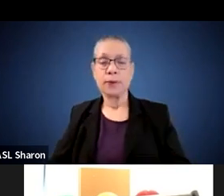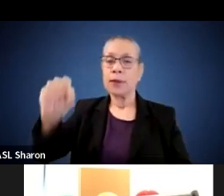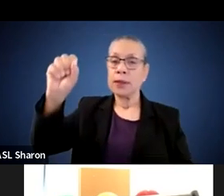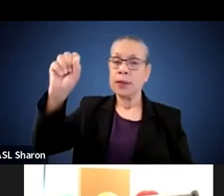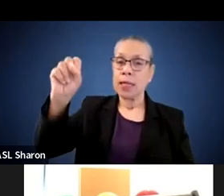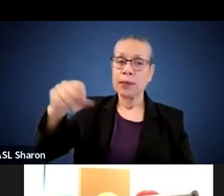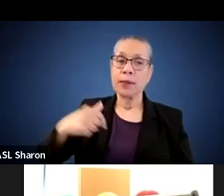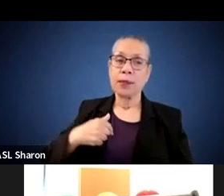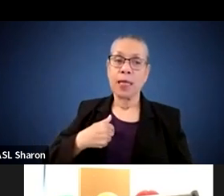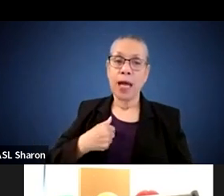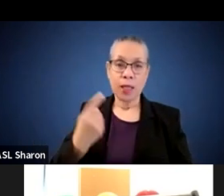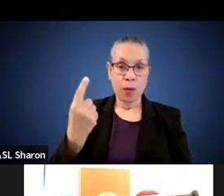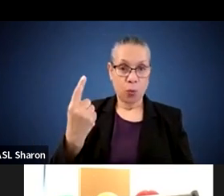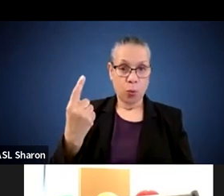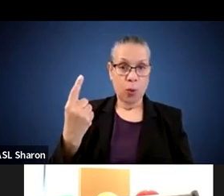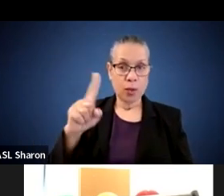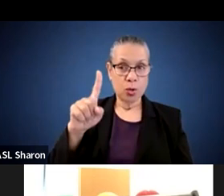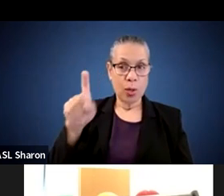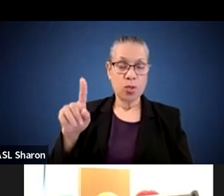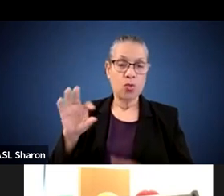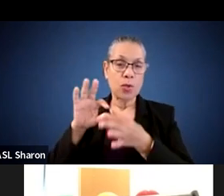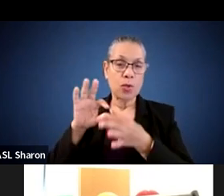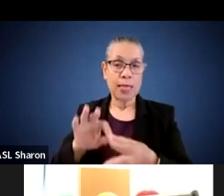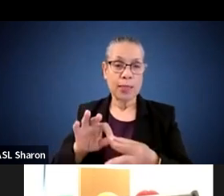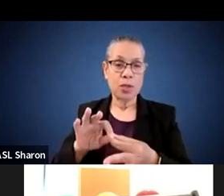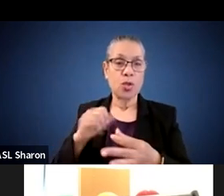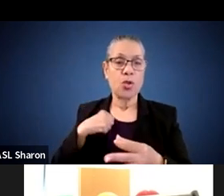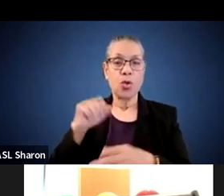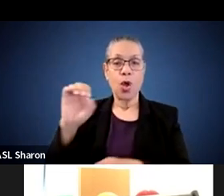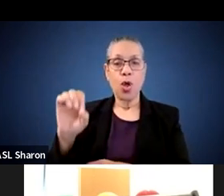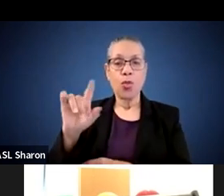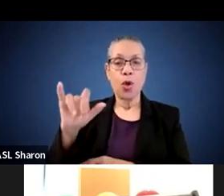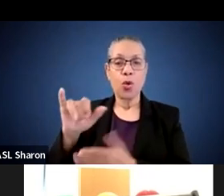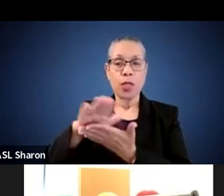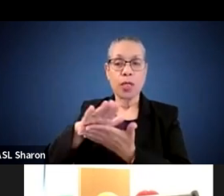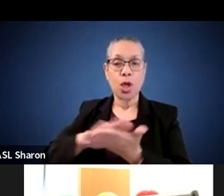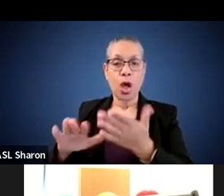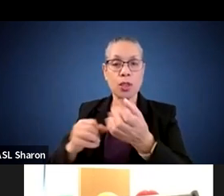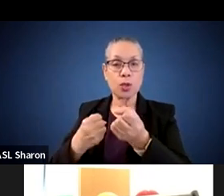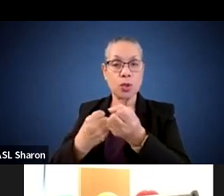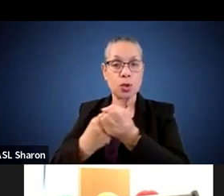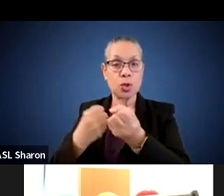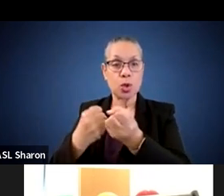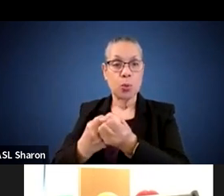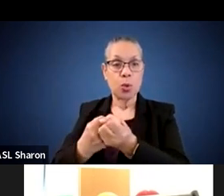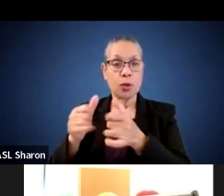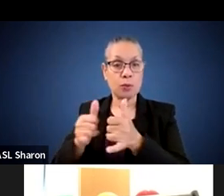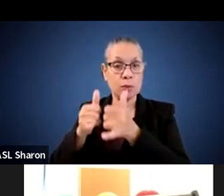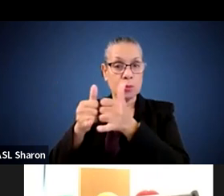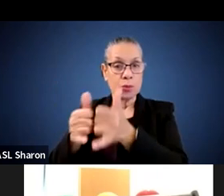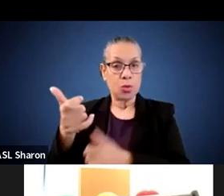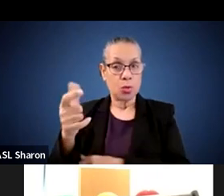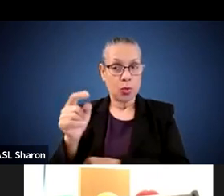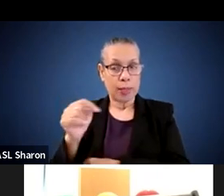um yes I actually just one in in relation to the The Early College support Grant um you know seeing that the